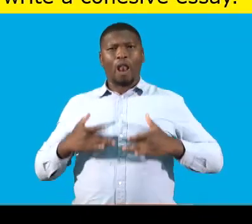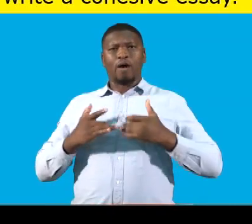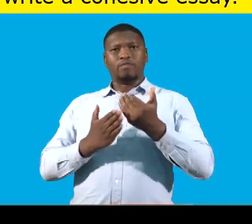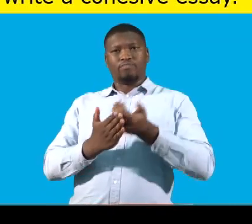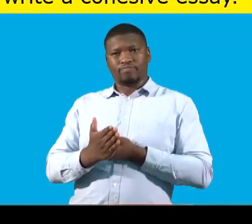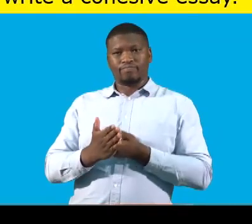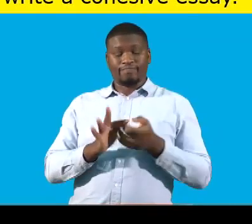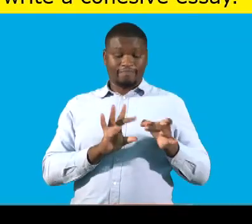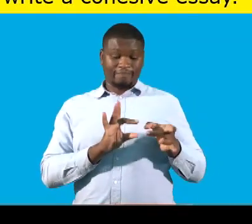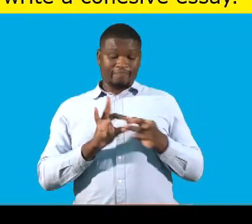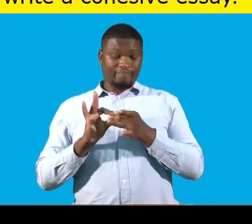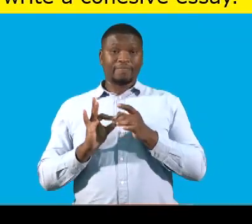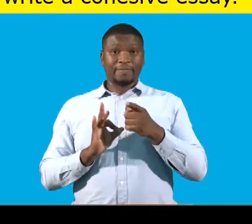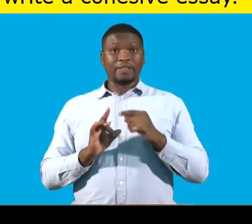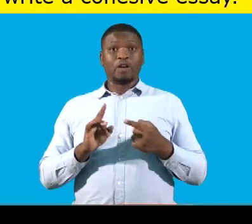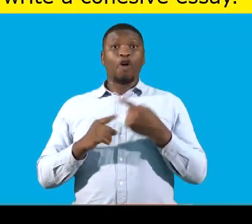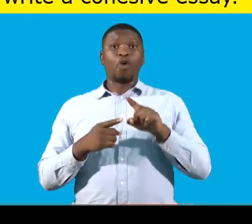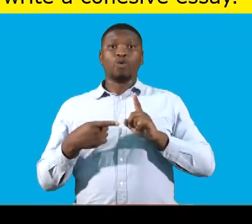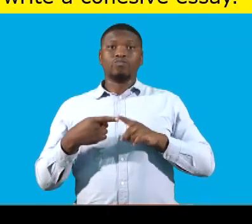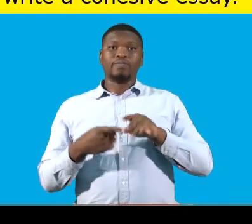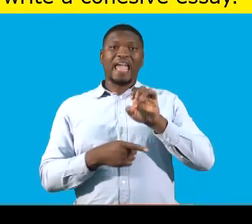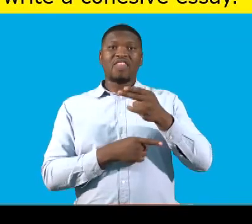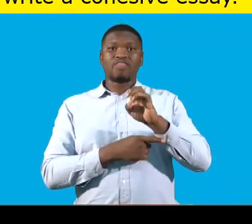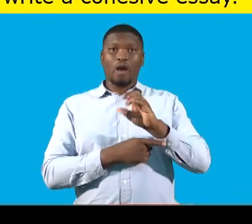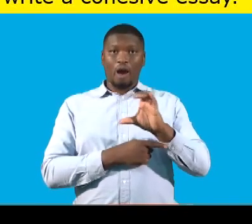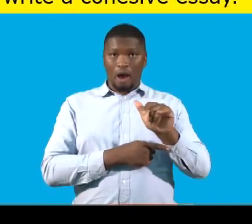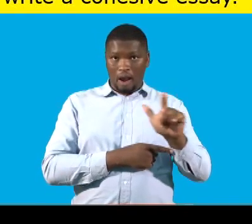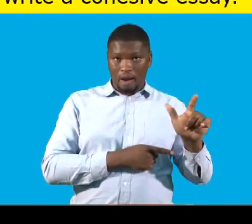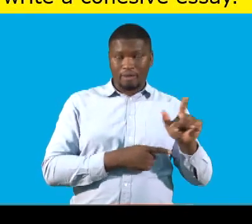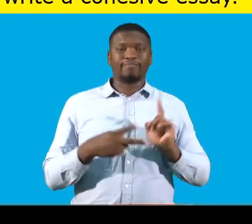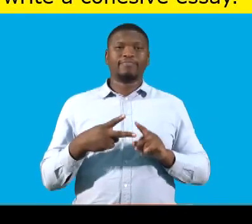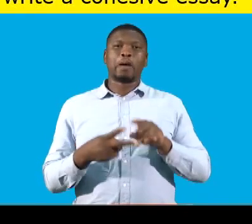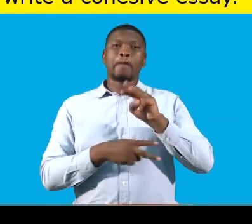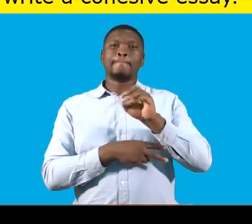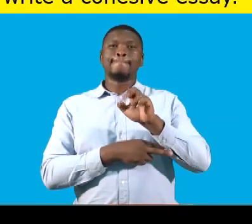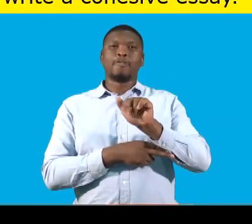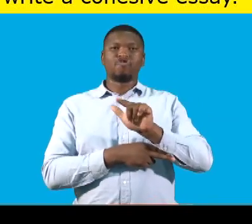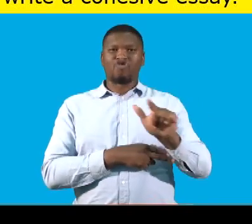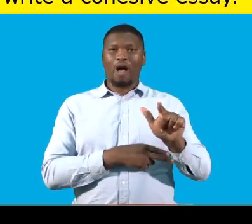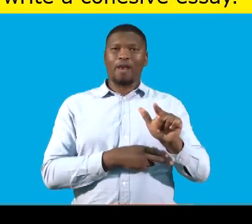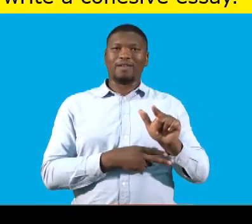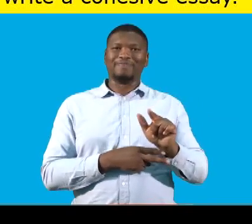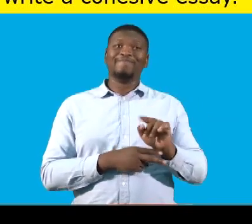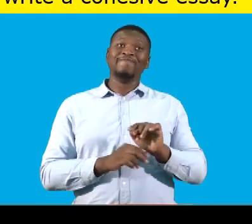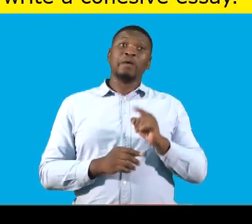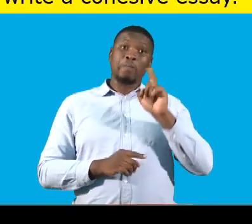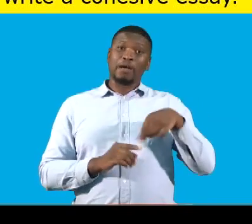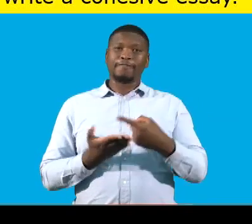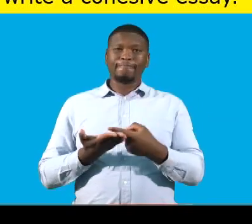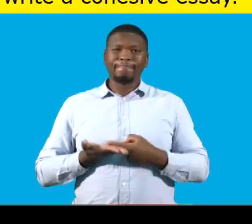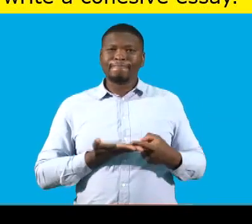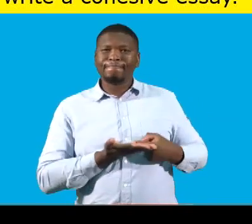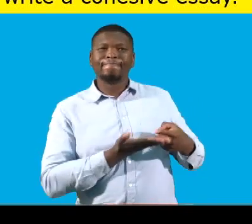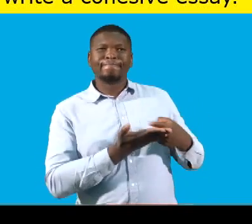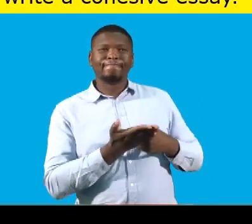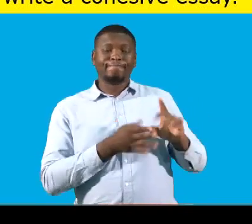in conflict with his sense of ethical and moral principles. Critically discuss the validity of the above